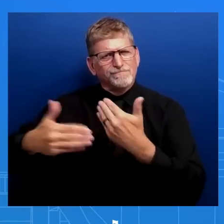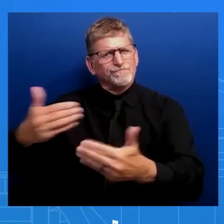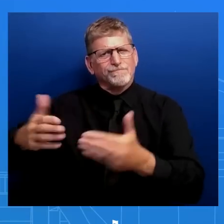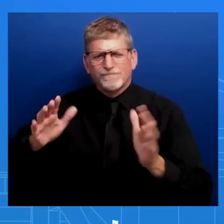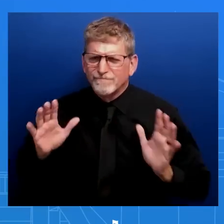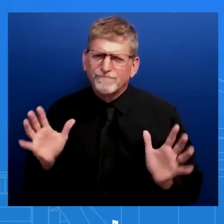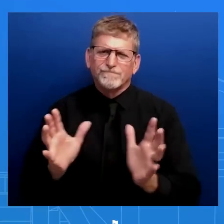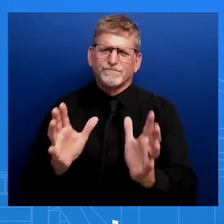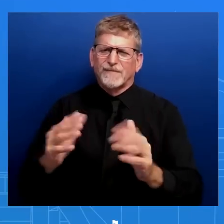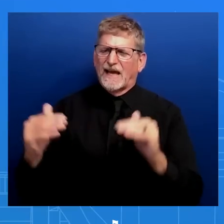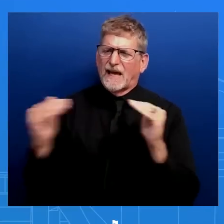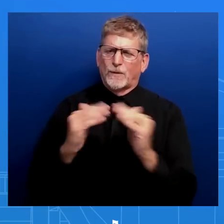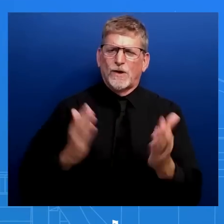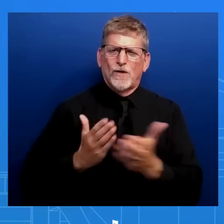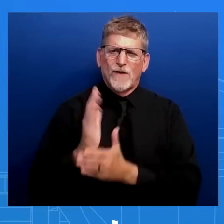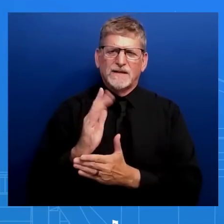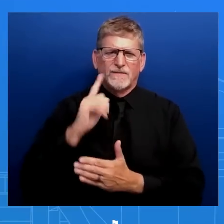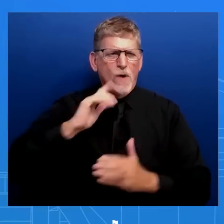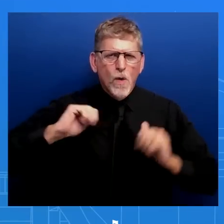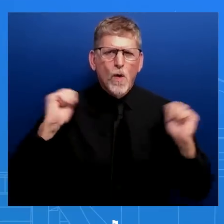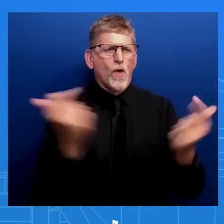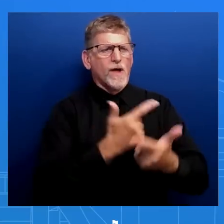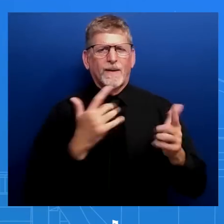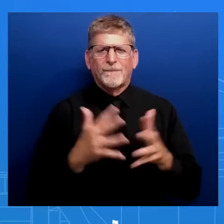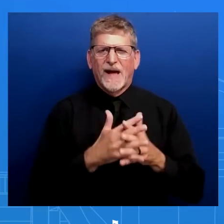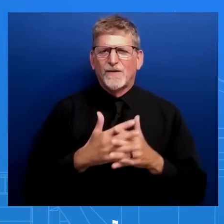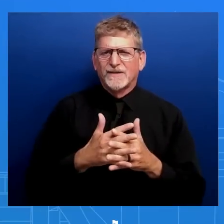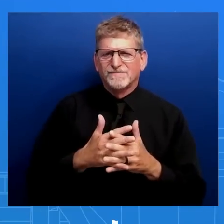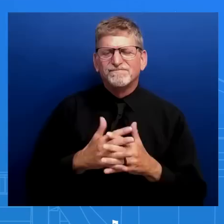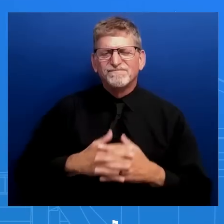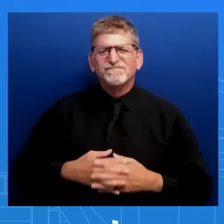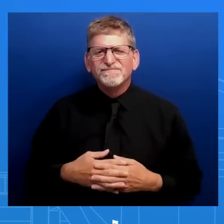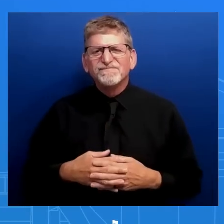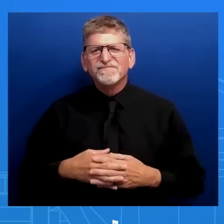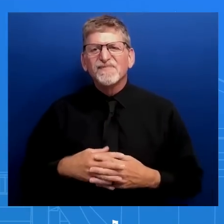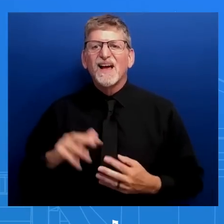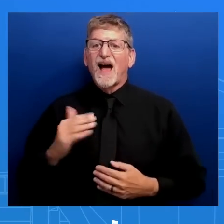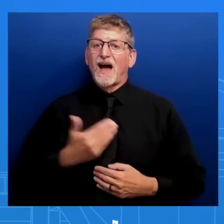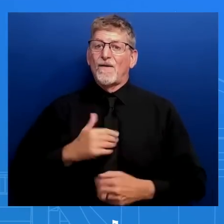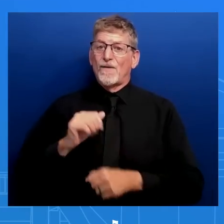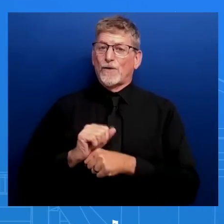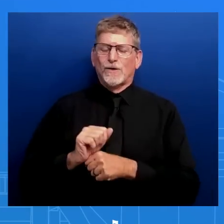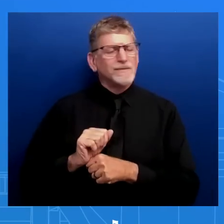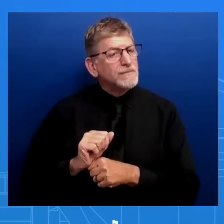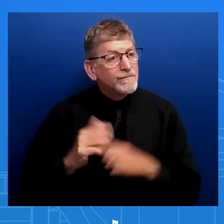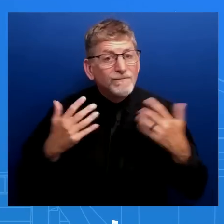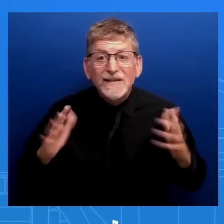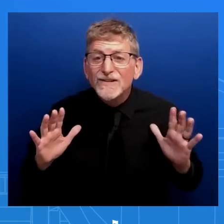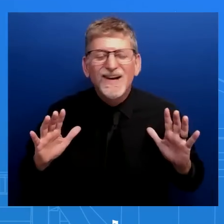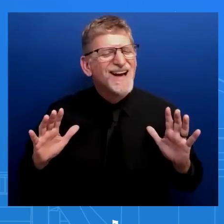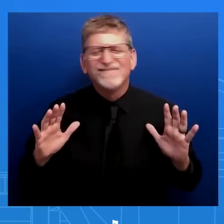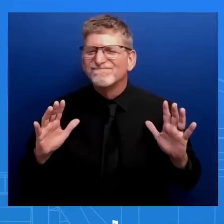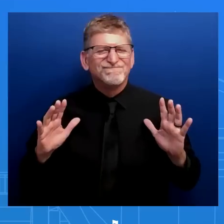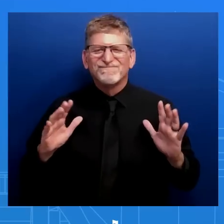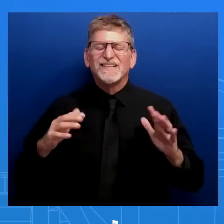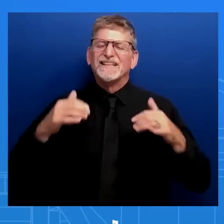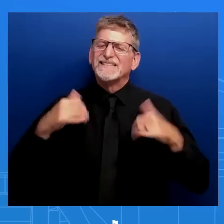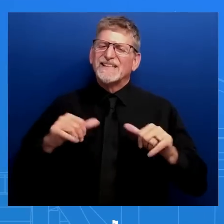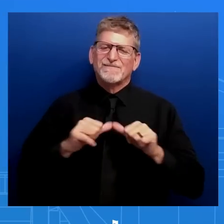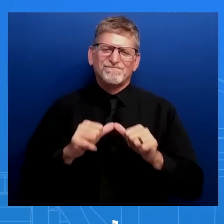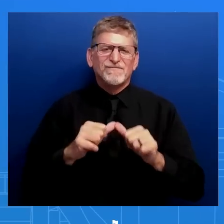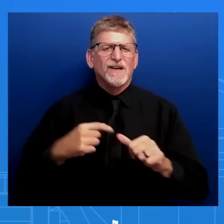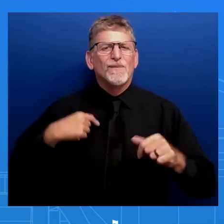over, but today we celebrate the progress that has been made and we recommit ourselves to the work